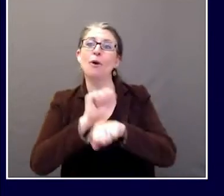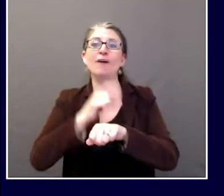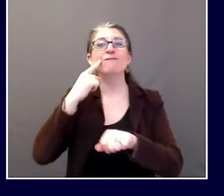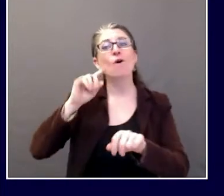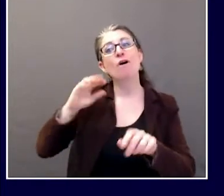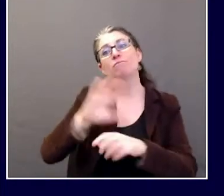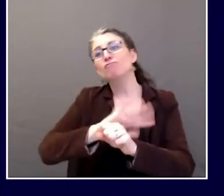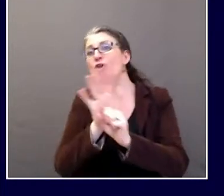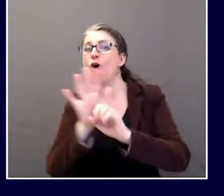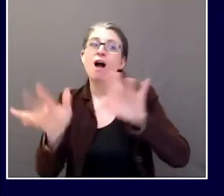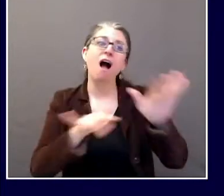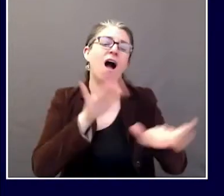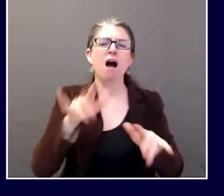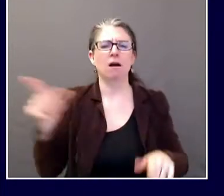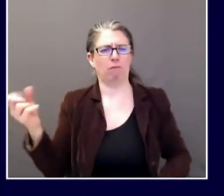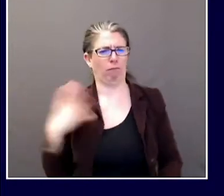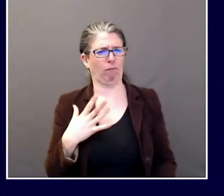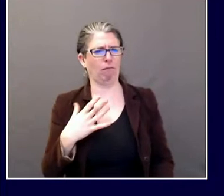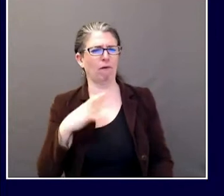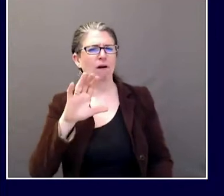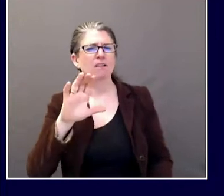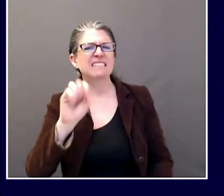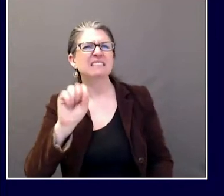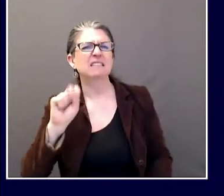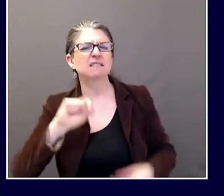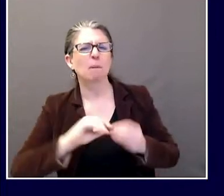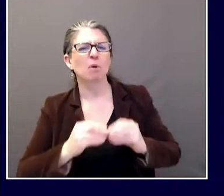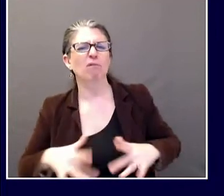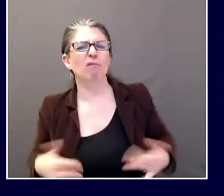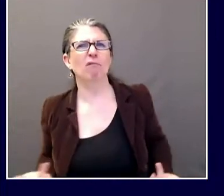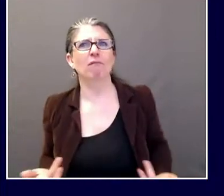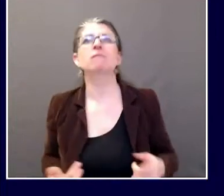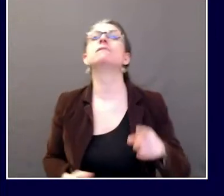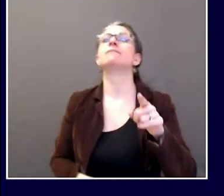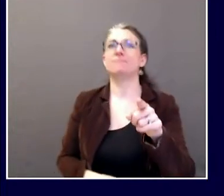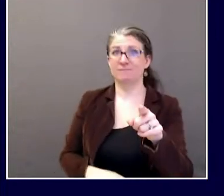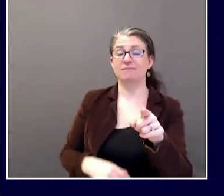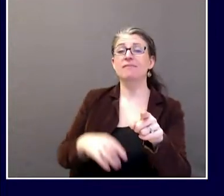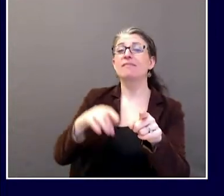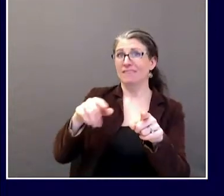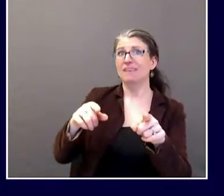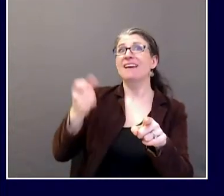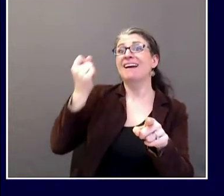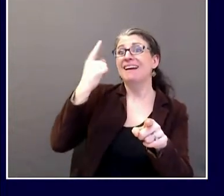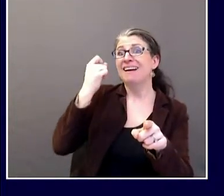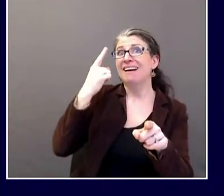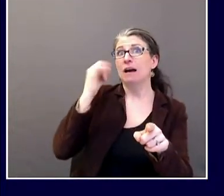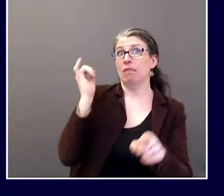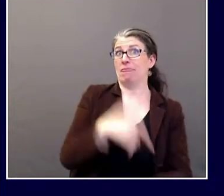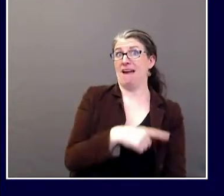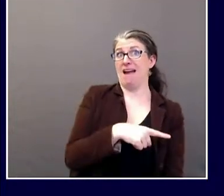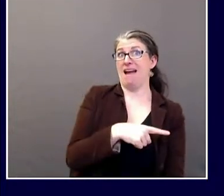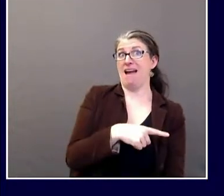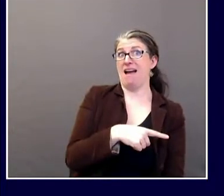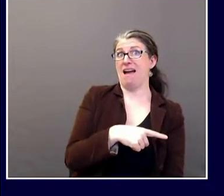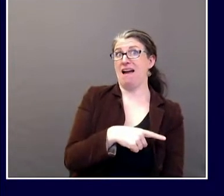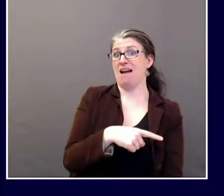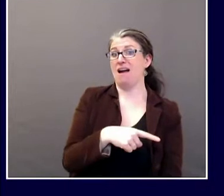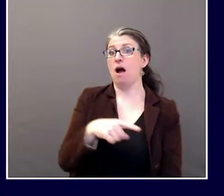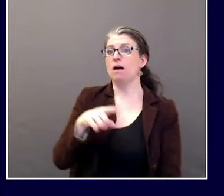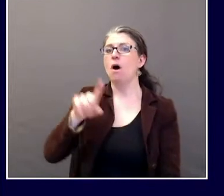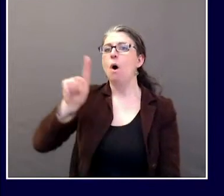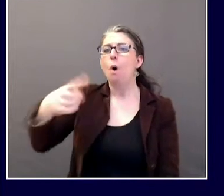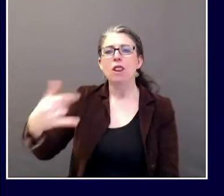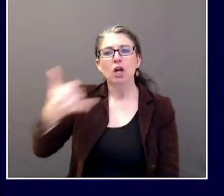about? Is that going to be a registration system or a place that directs